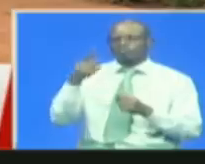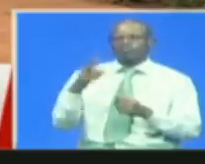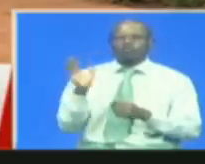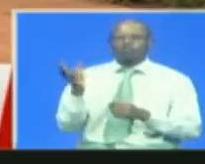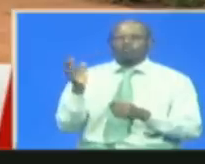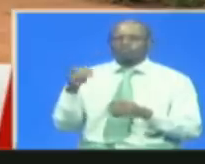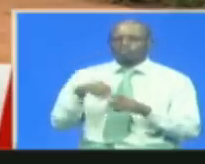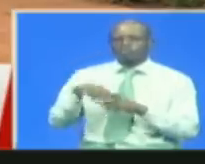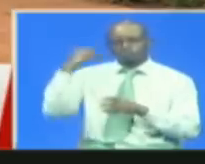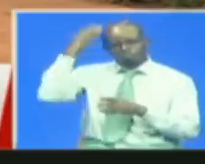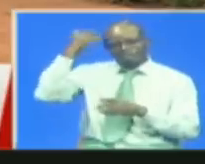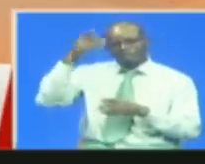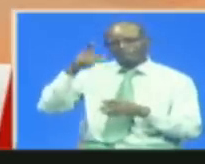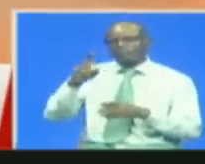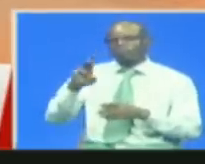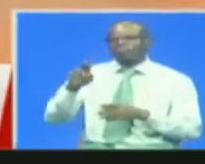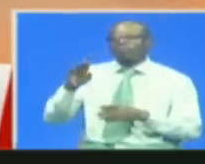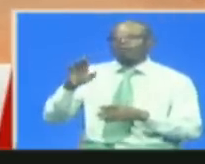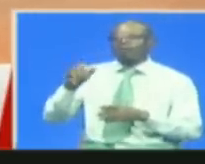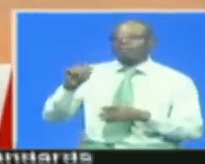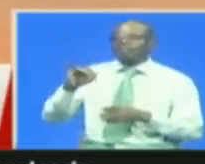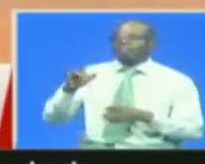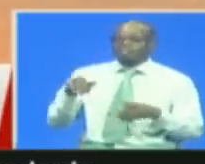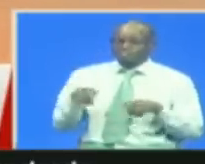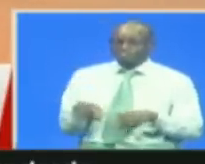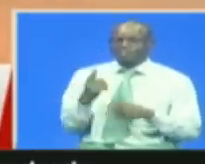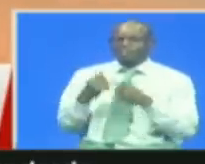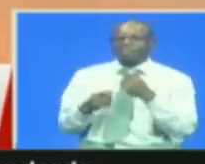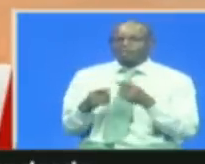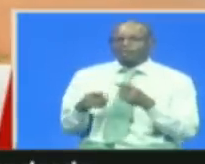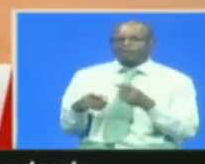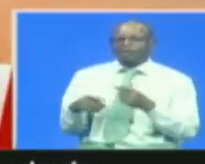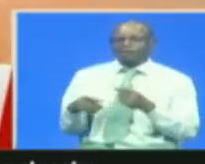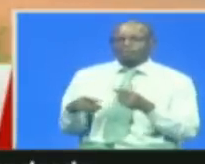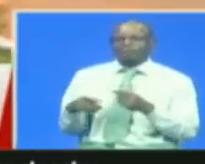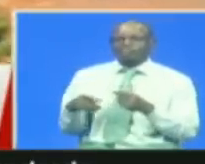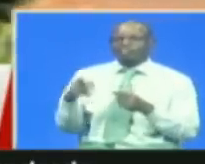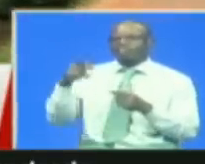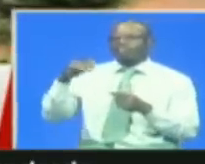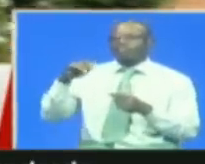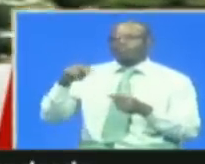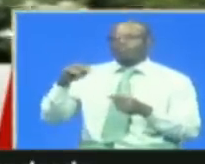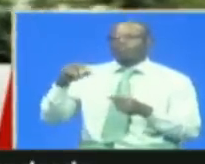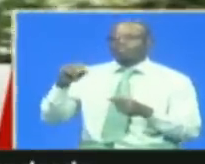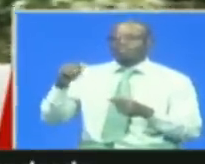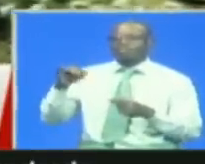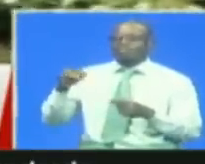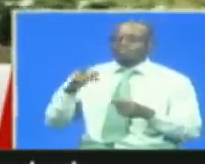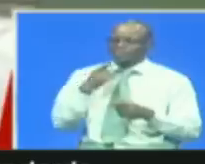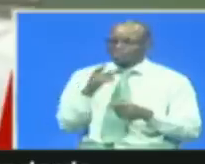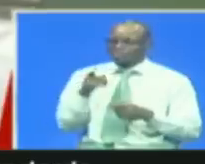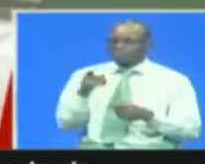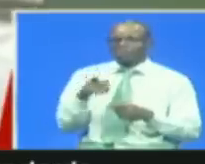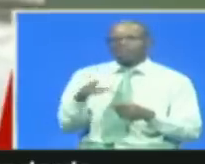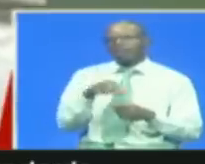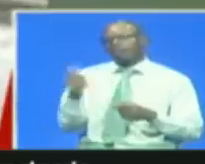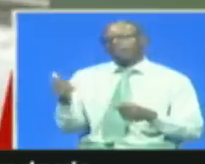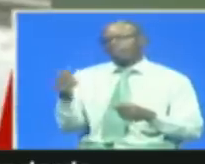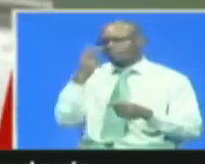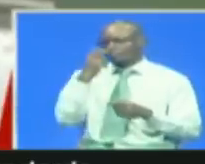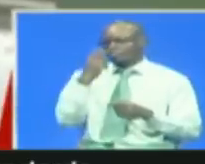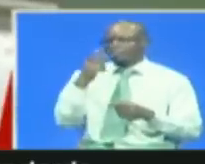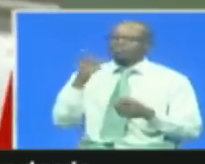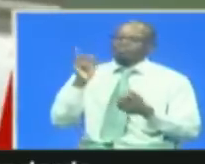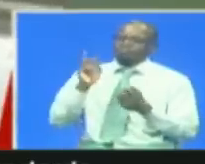unknown. DCI George Kinoti confirmed his arrest, terming him and other suspects in the fake gold scam as harmful to